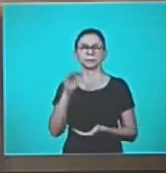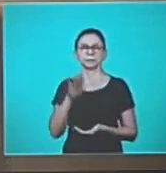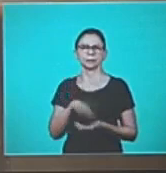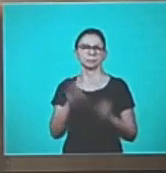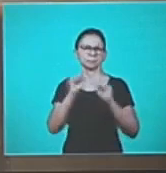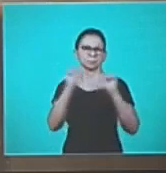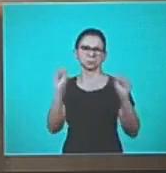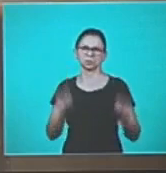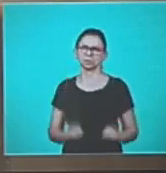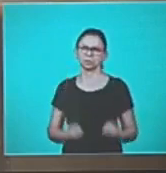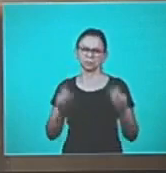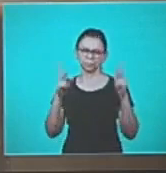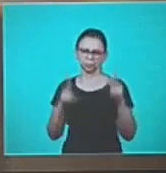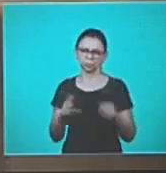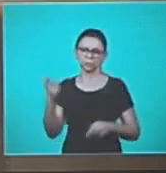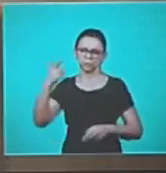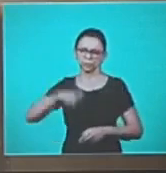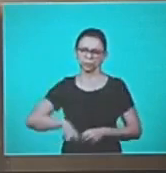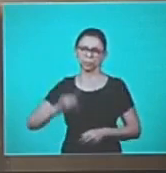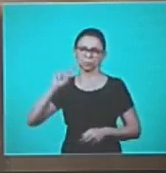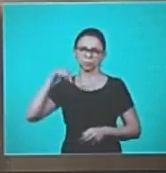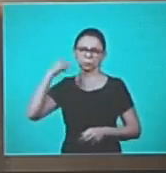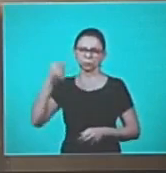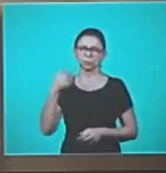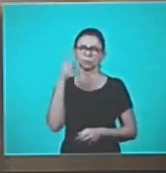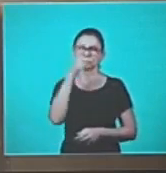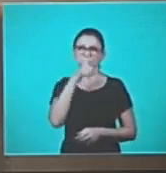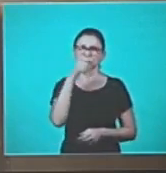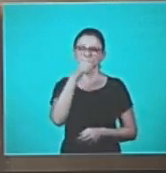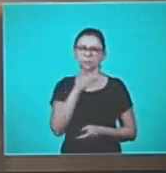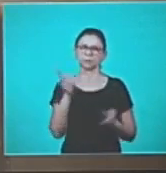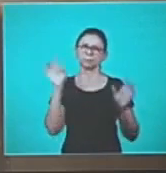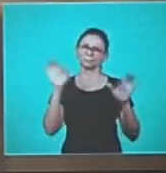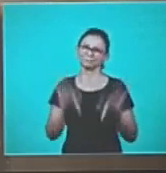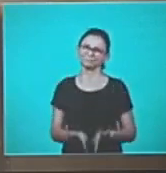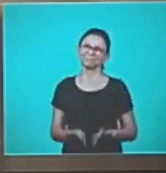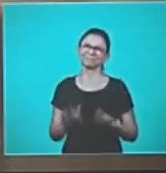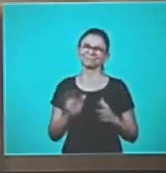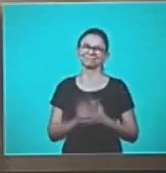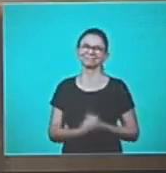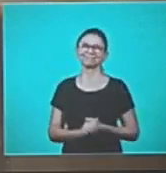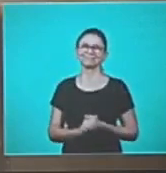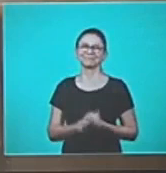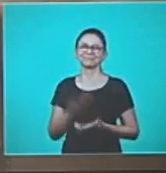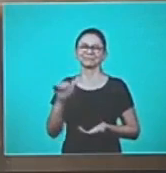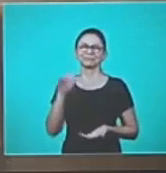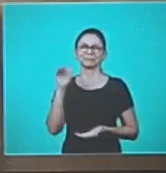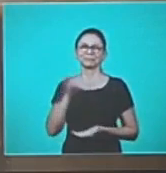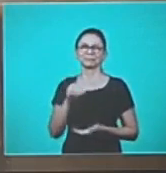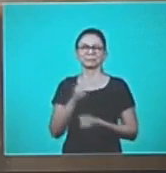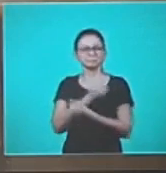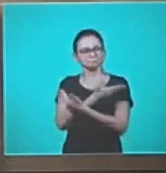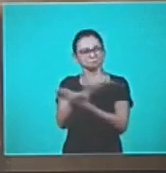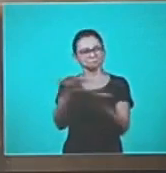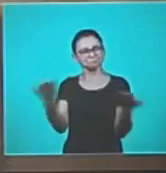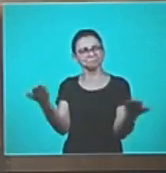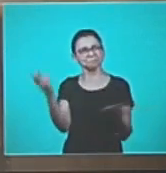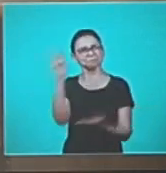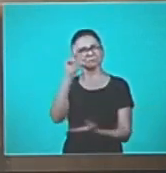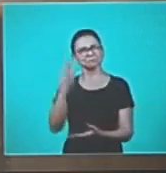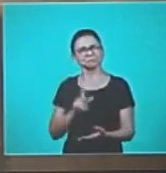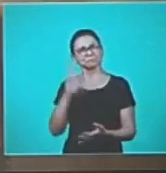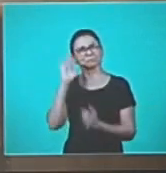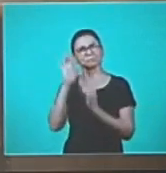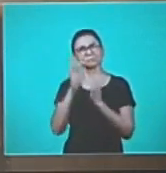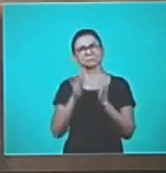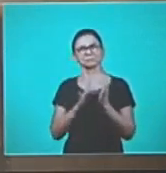this church. It's same system today. Is going to be repeated this coming Sunday. So we are bringing this transmission to the end, and